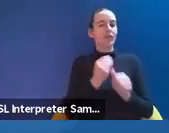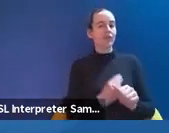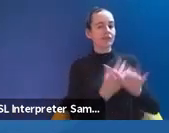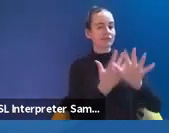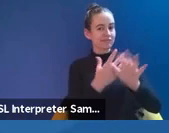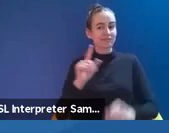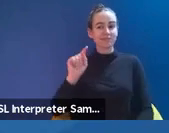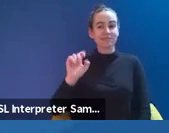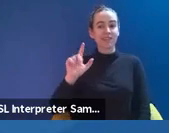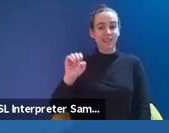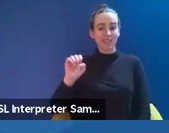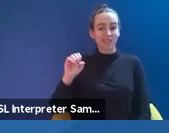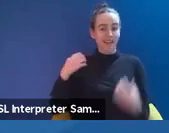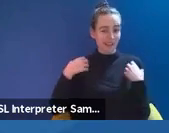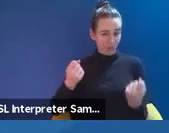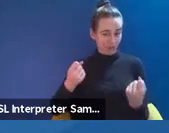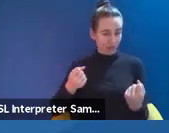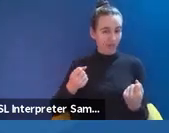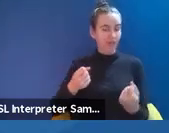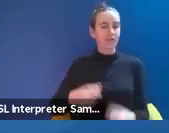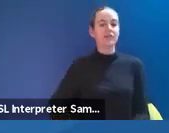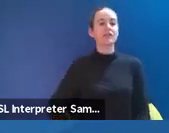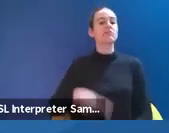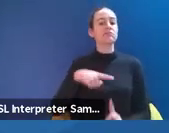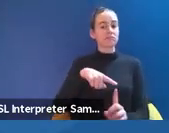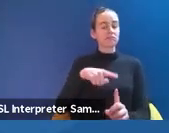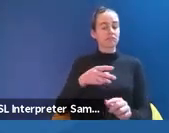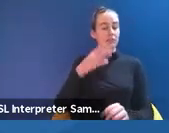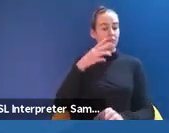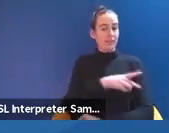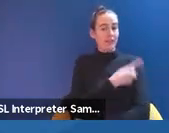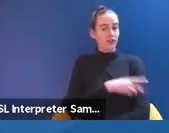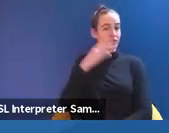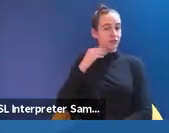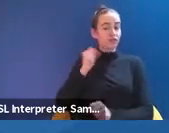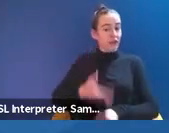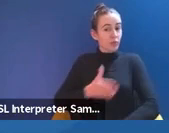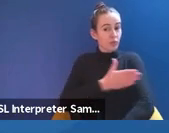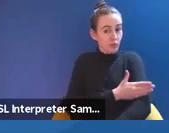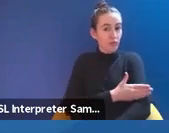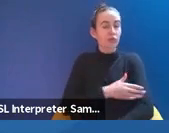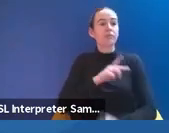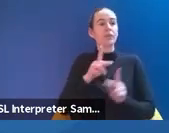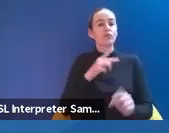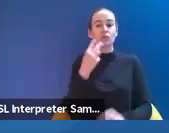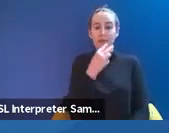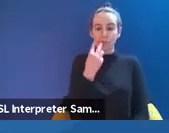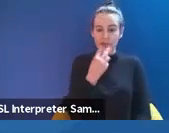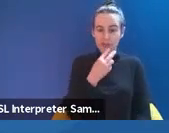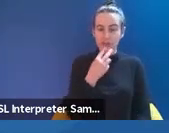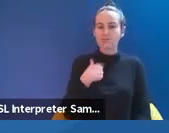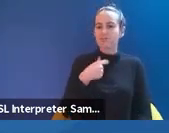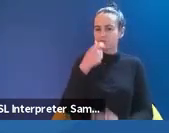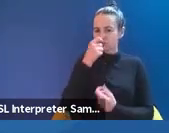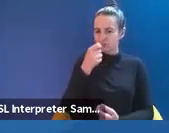discovered that telehealth that can improve the patient experience for those who lip read. I am interested if our